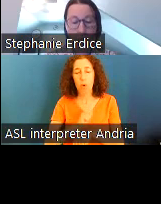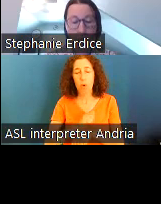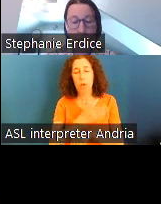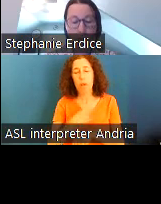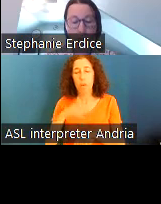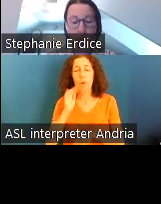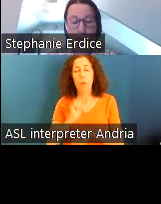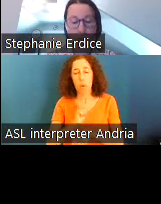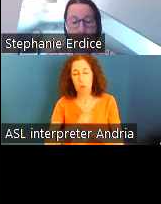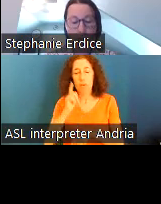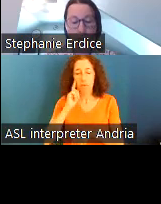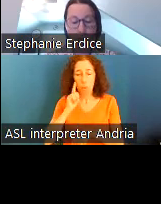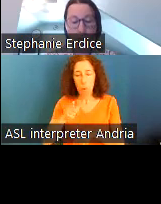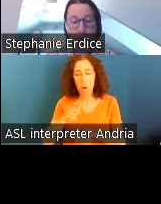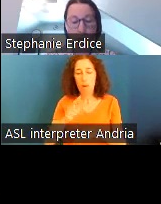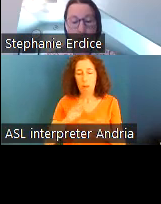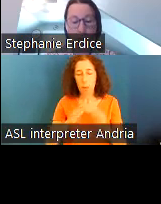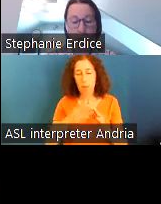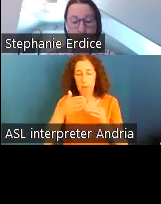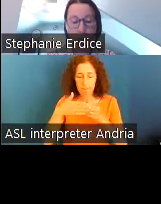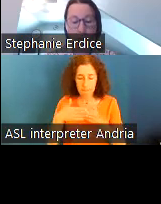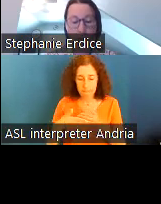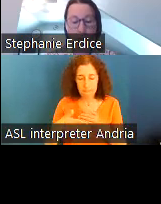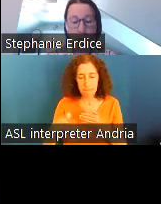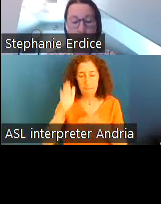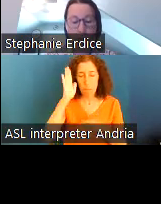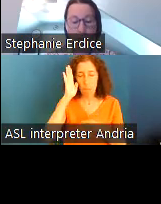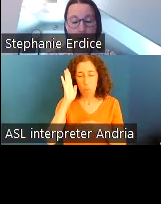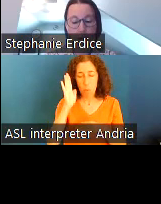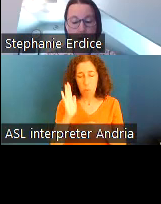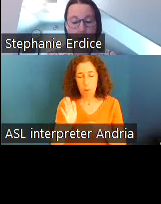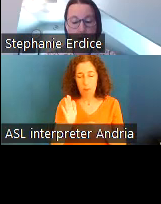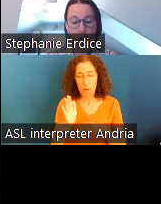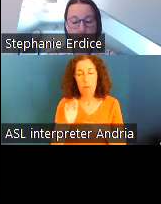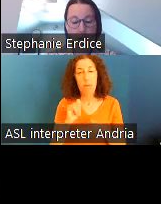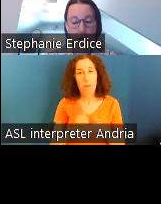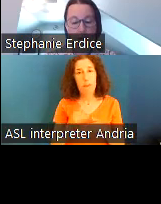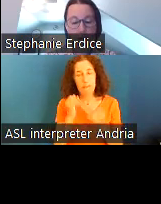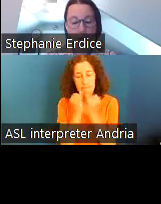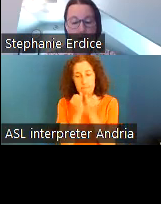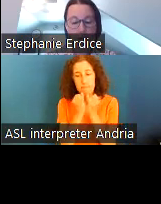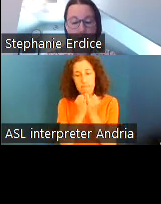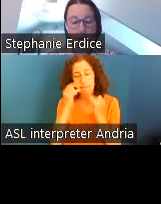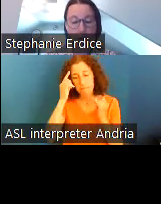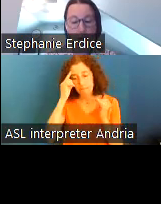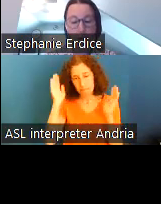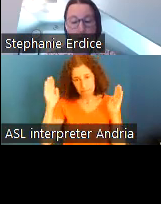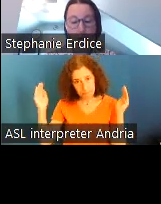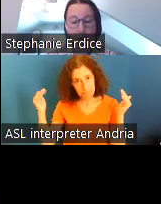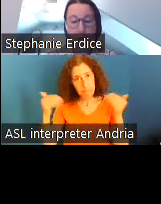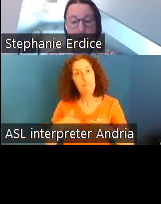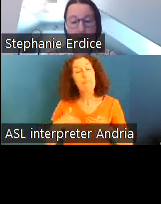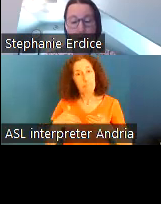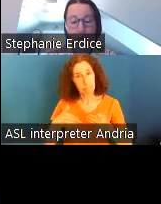We want to maintain our commitment to gentle and honest conversation and dialogue as we